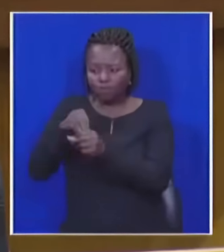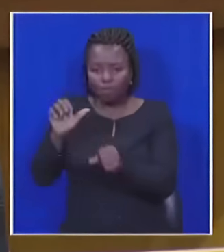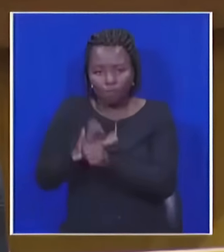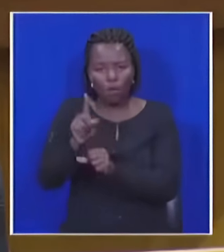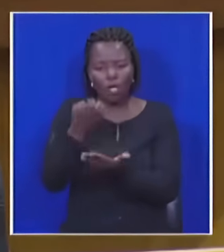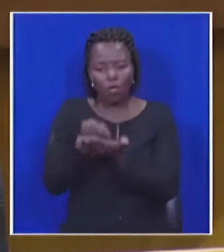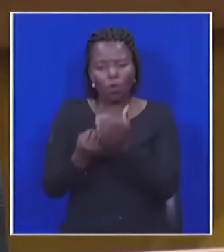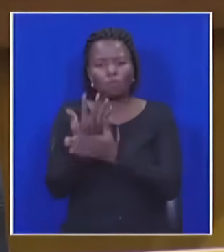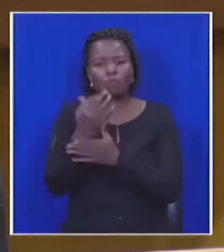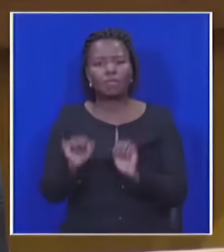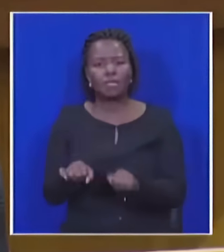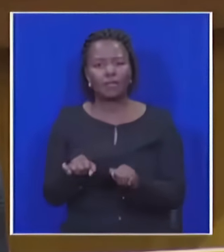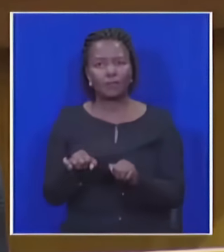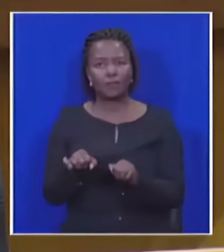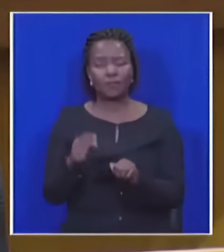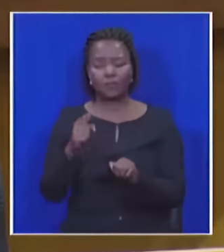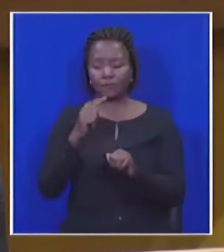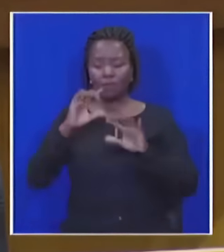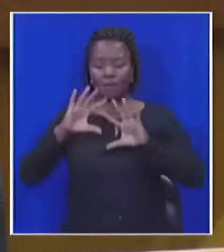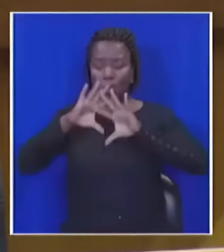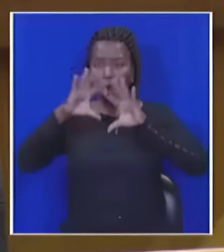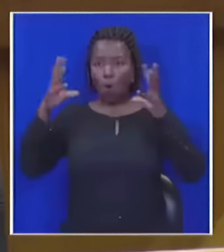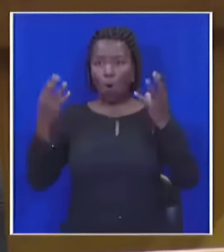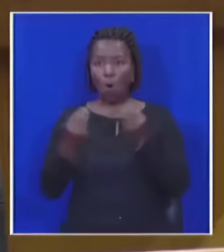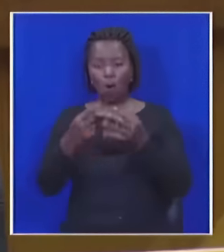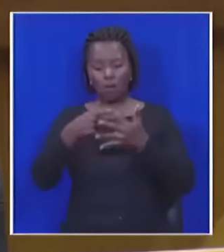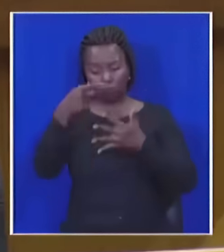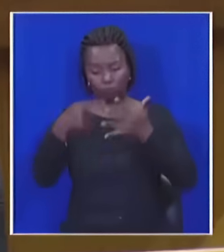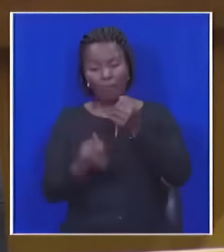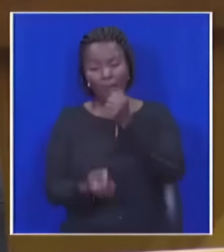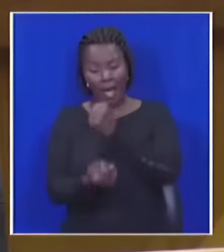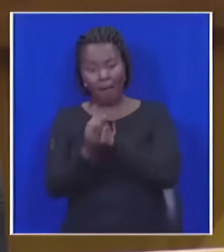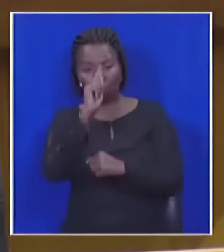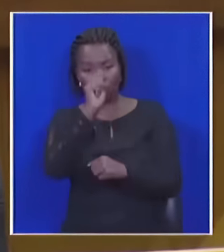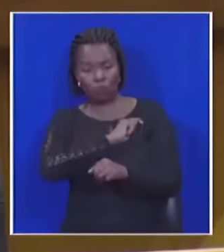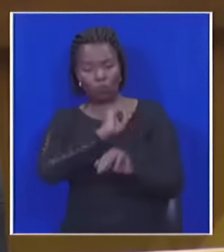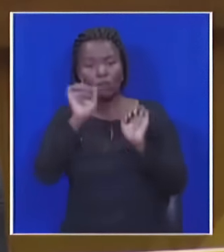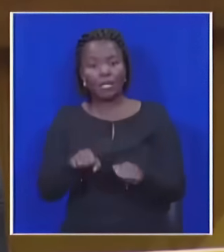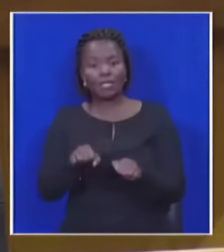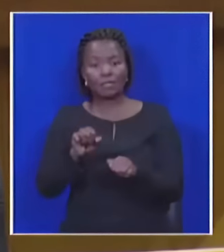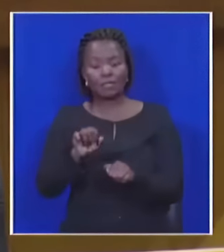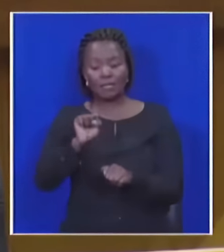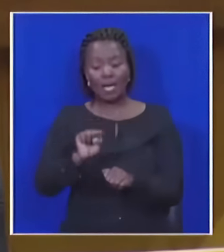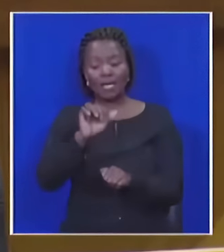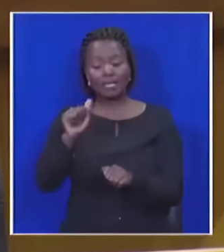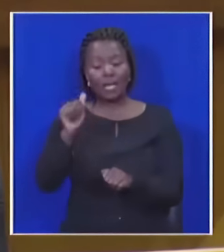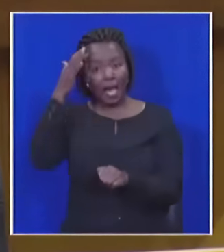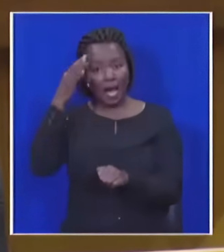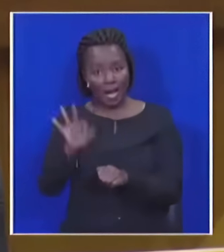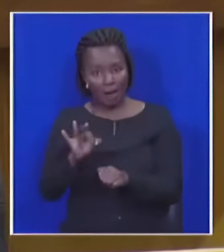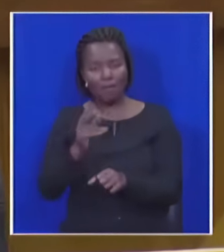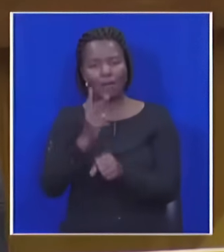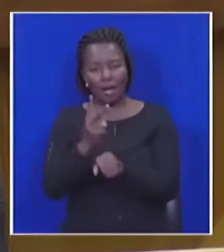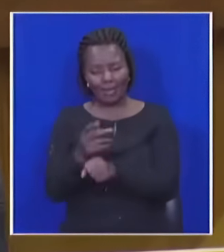economy. Despite all these realities, the South African government still went ahead to reappoint Dudu